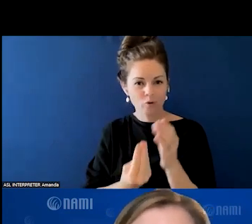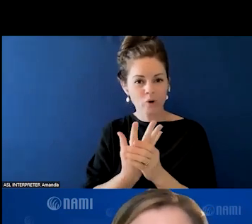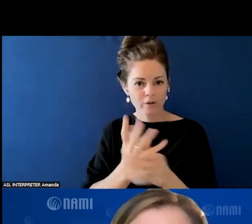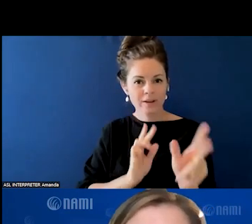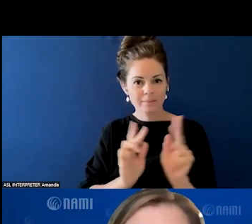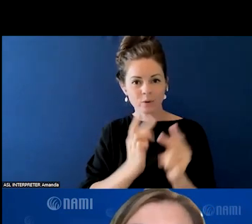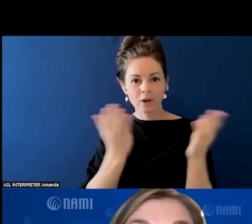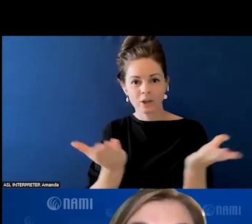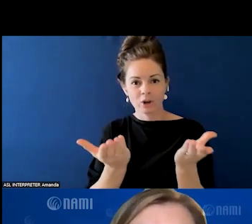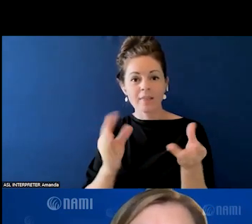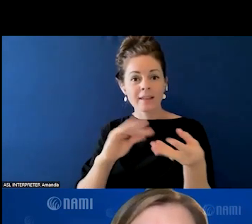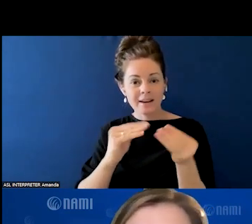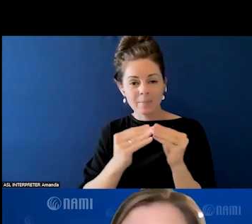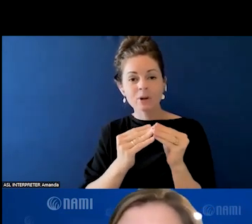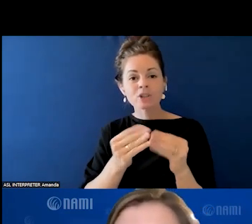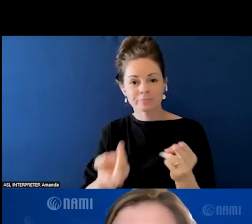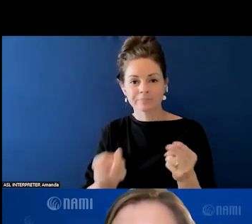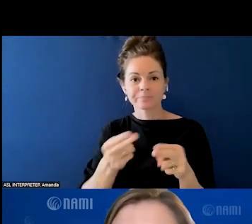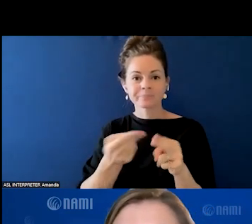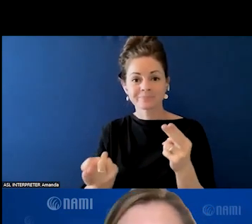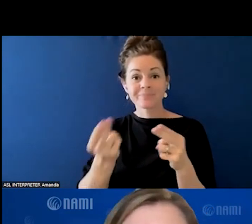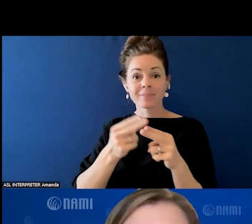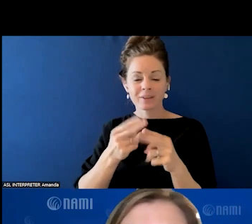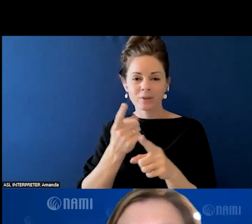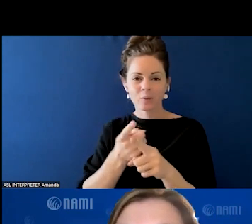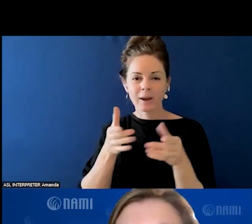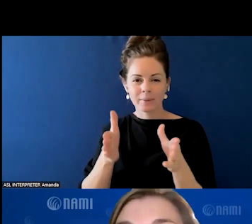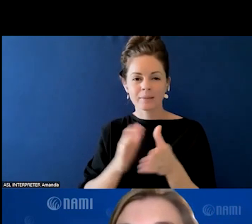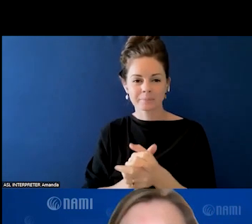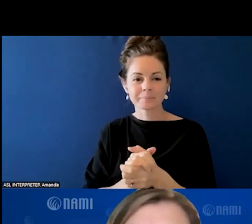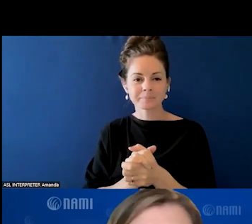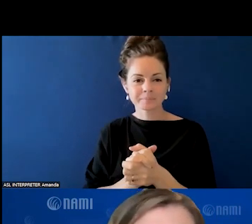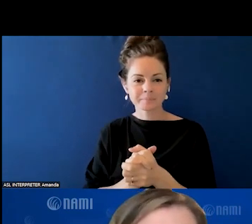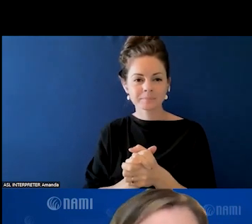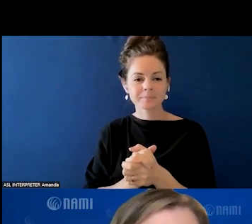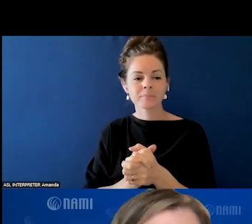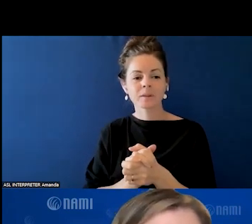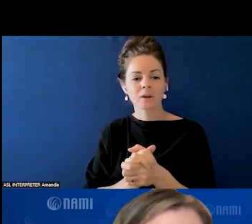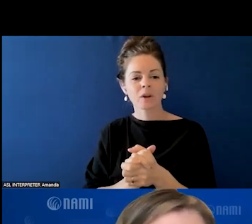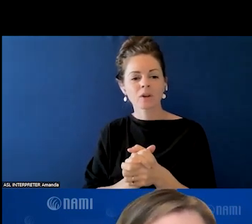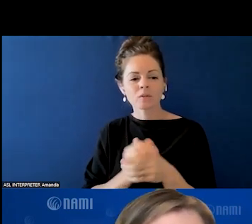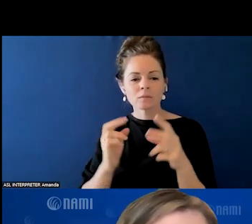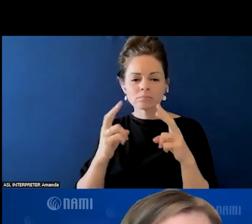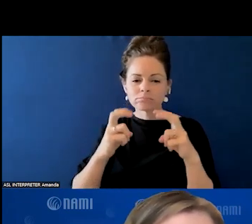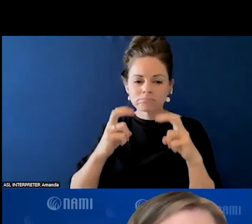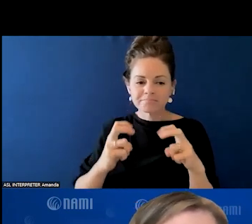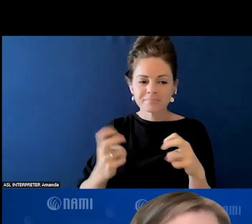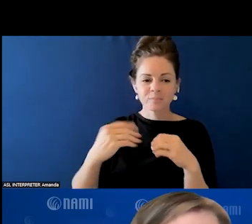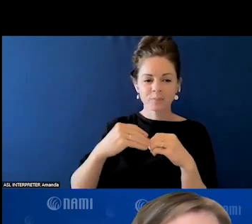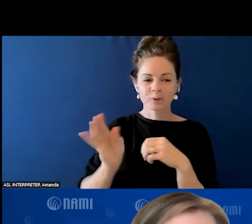numbers are continuing to increase on the right trajectory. We've dug into it a little bit more too. So you can